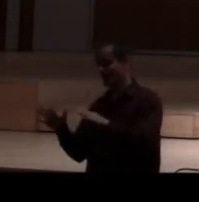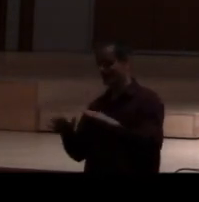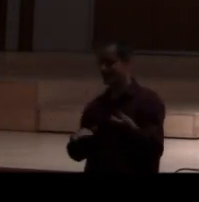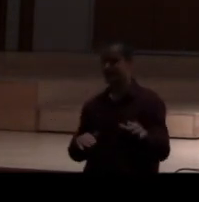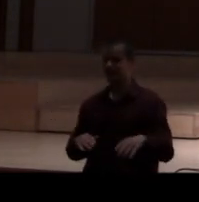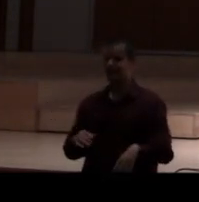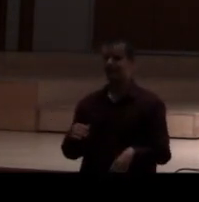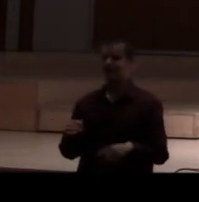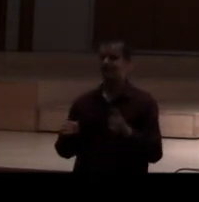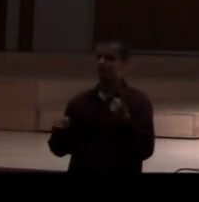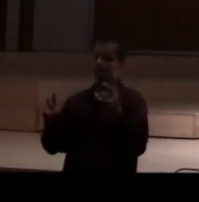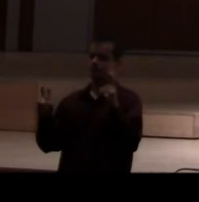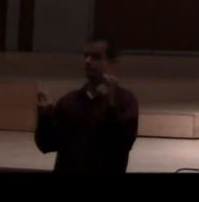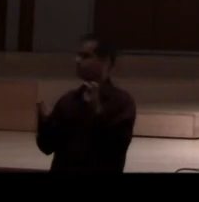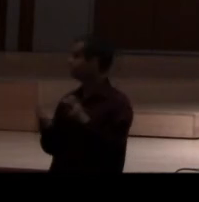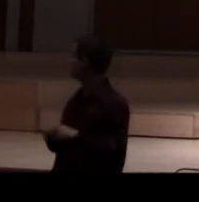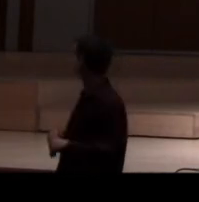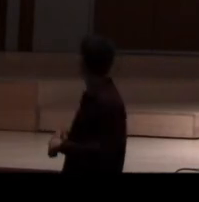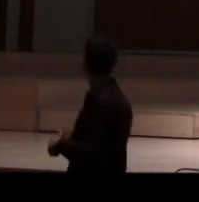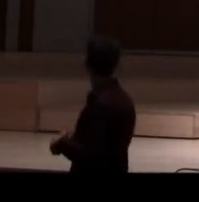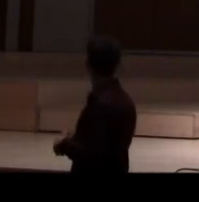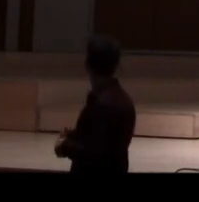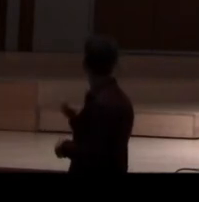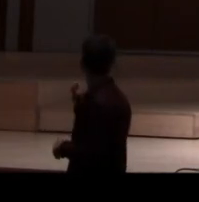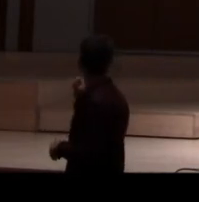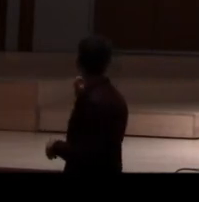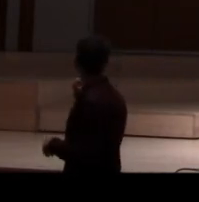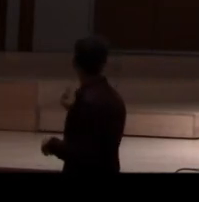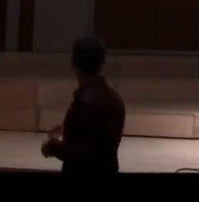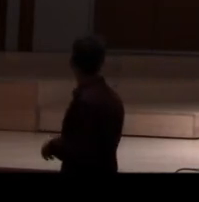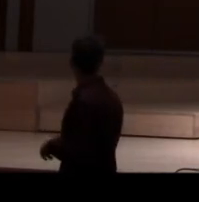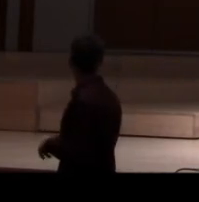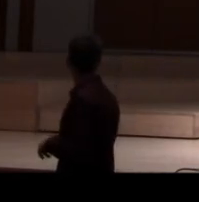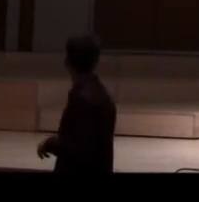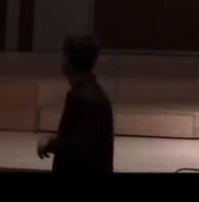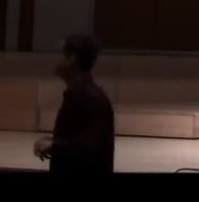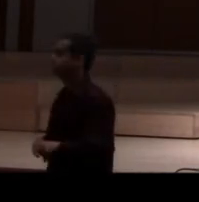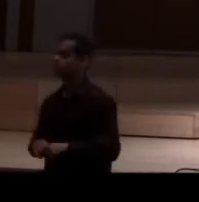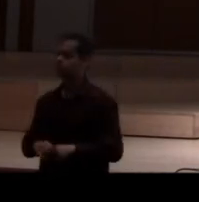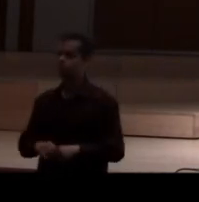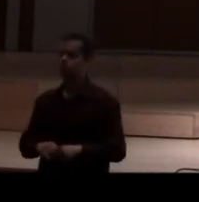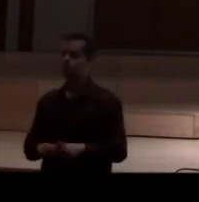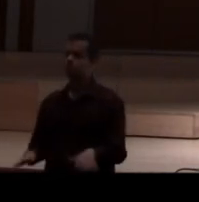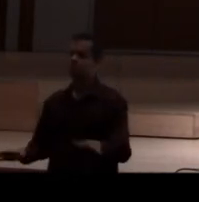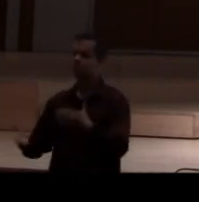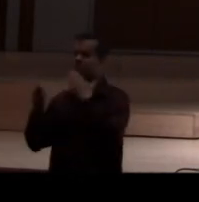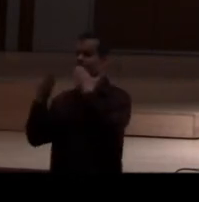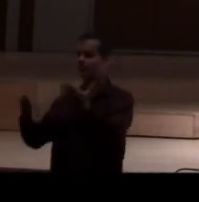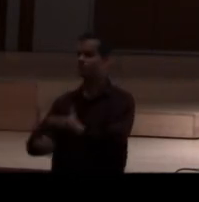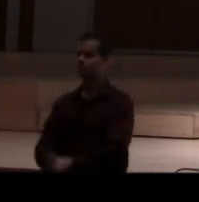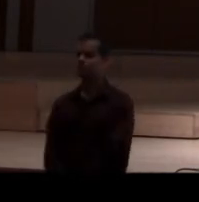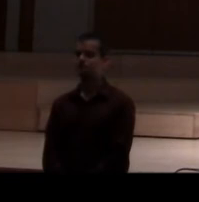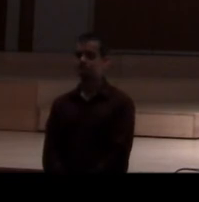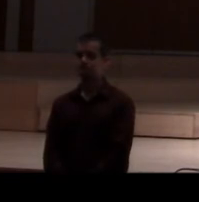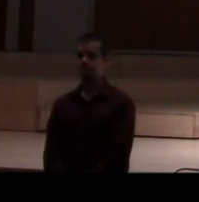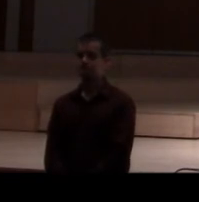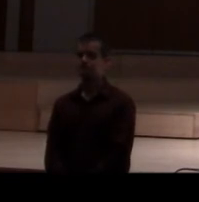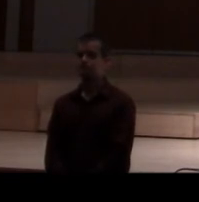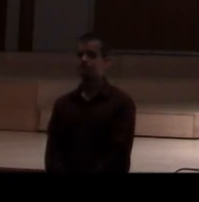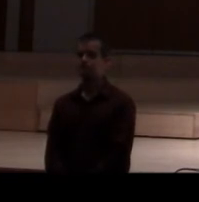John Cotton Dana said, who dares to teach must never cease to learn. Thank you.